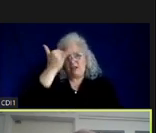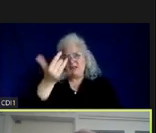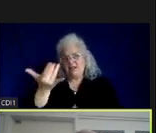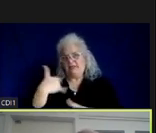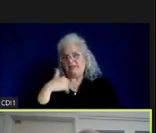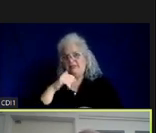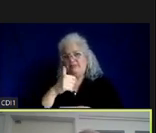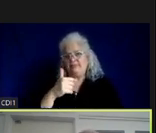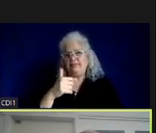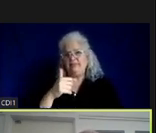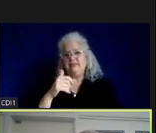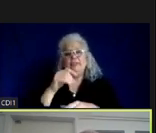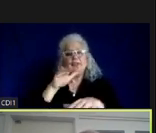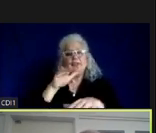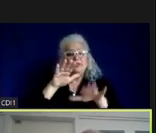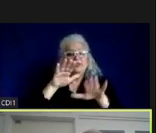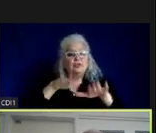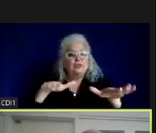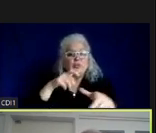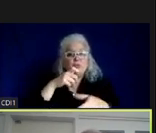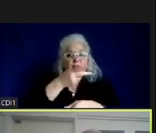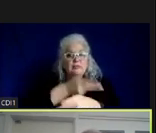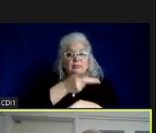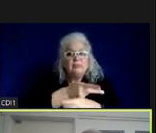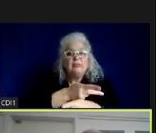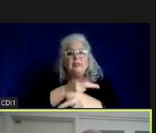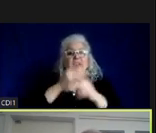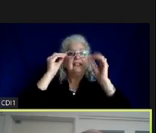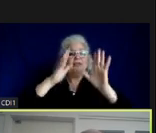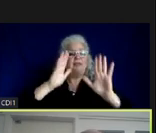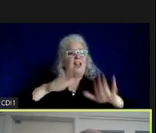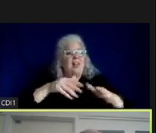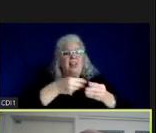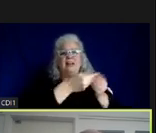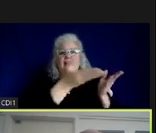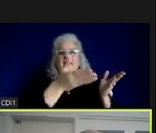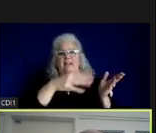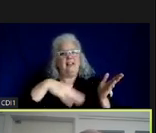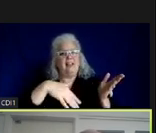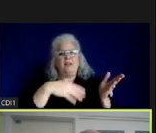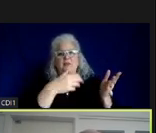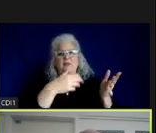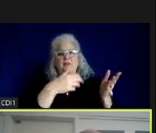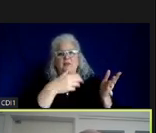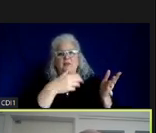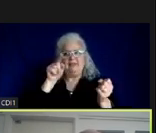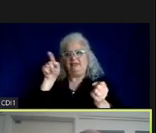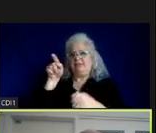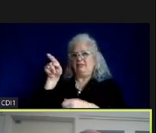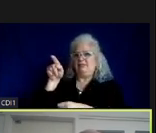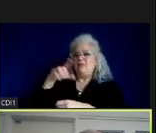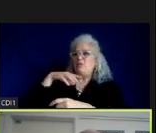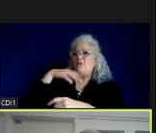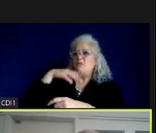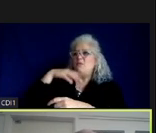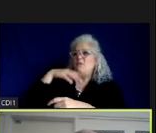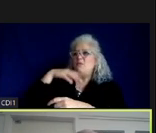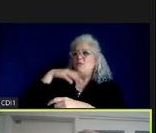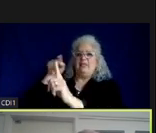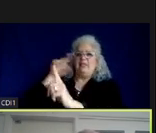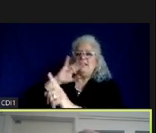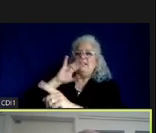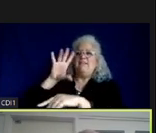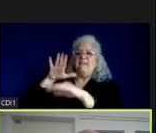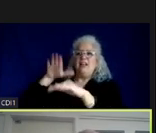vaccinate a large group of them as we piloted the full-scale launch of our point of dispensing site. You can jump to the next slide. This might be where I